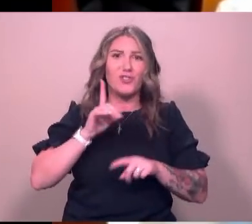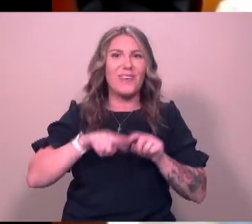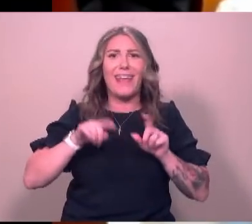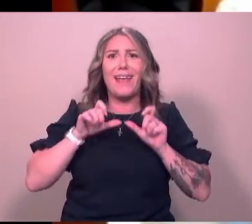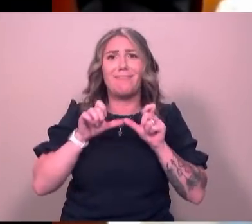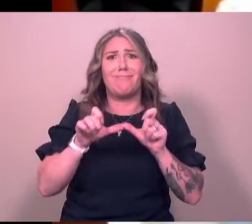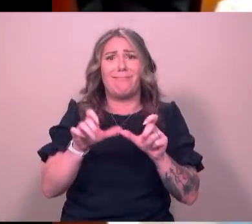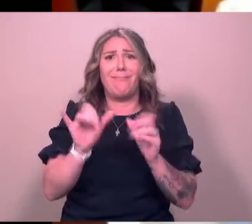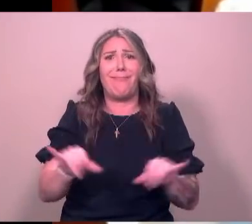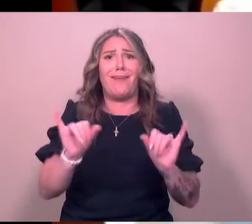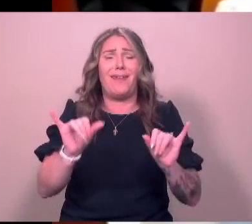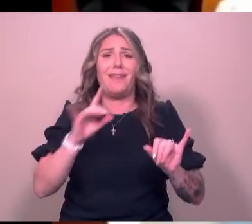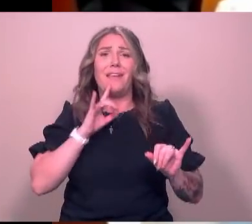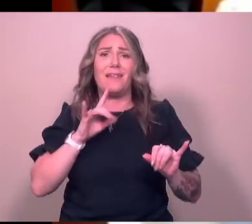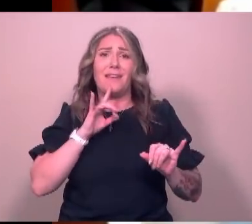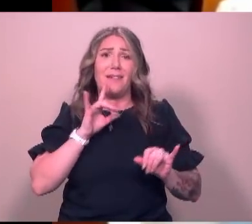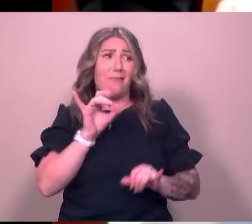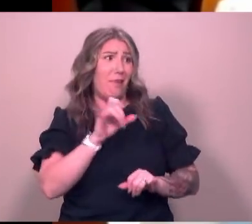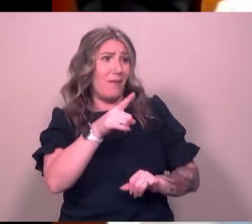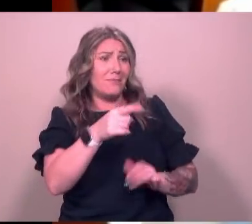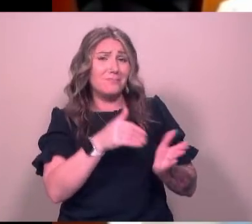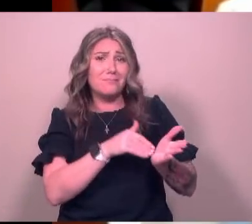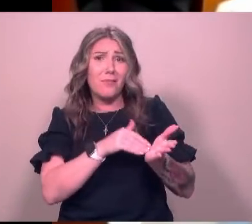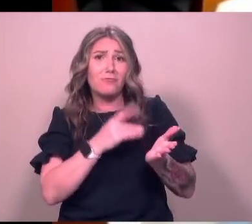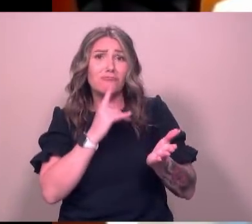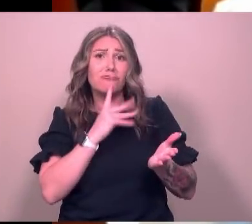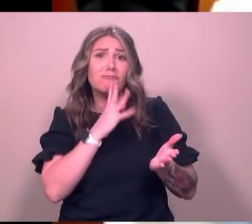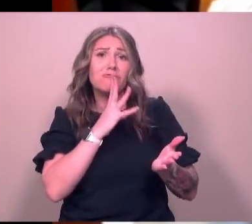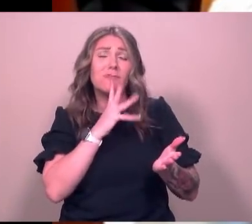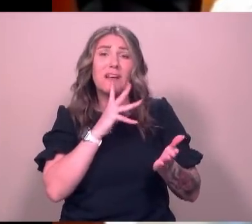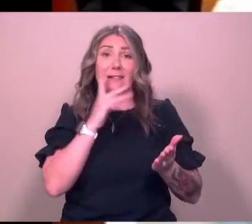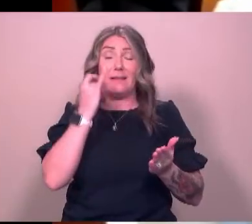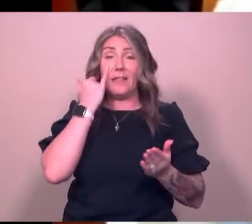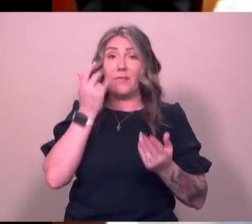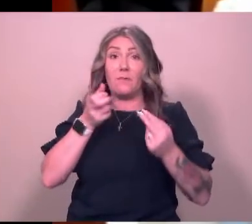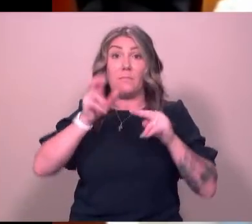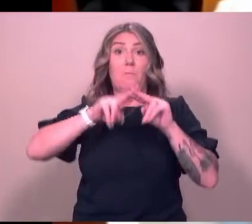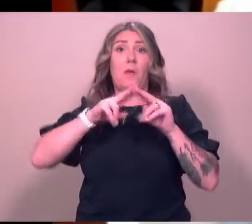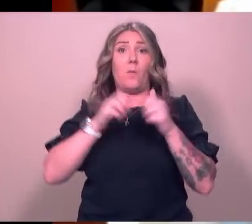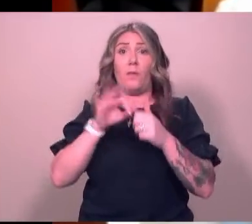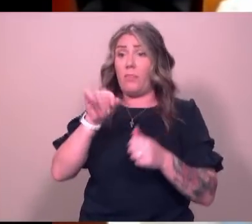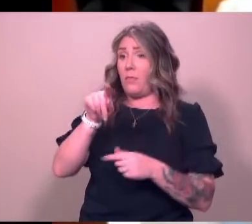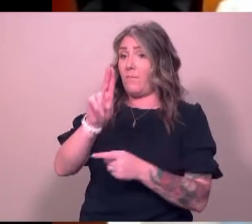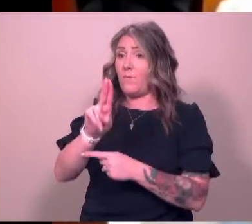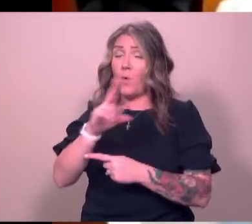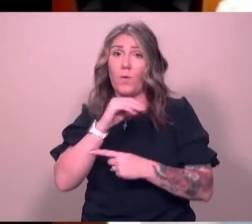as Dr. McGowan talked about. If all of a sudden we see a spike in the flu and